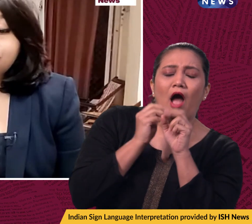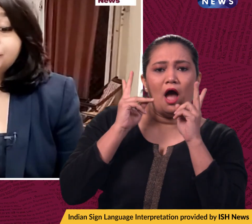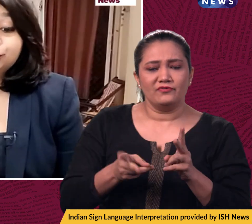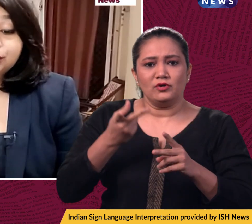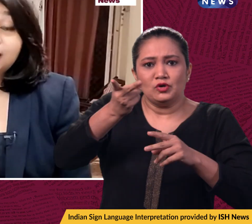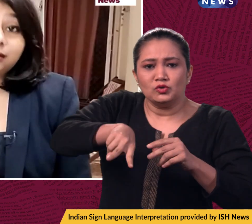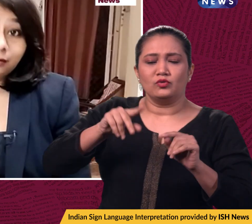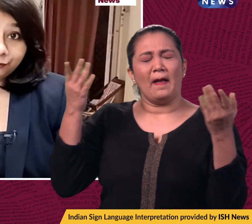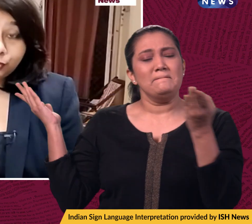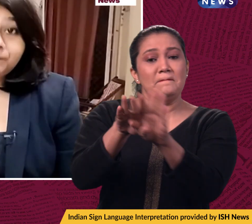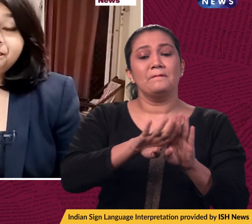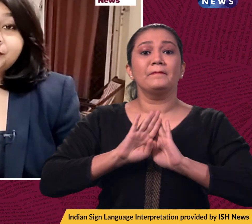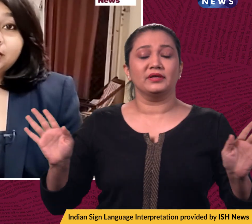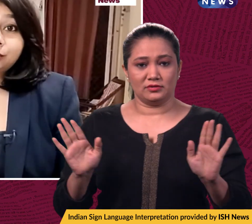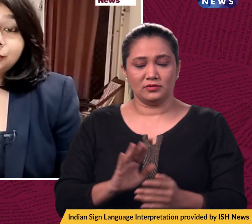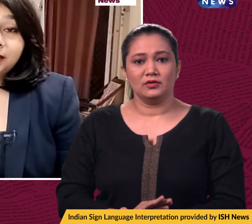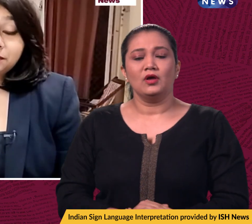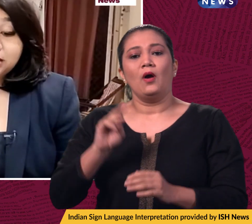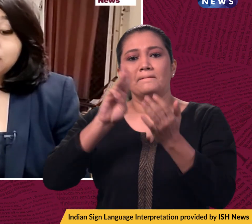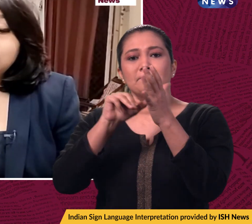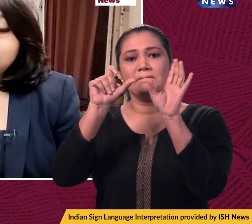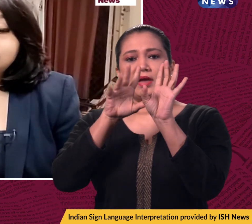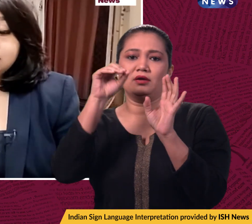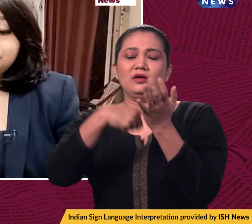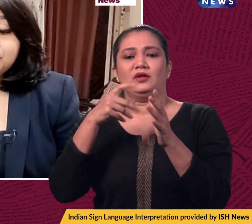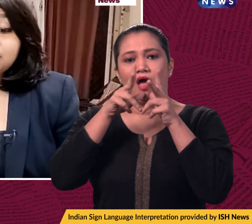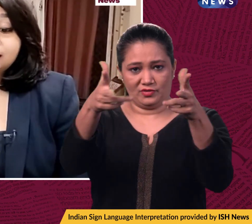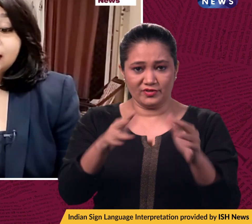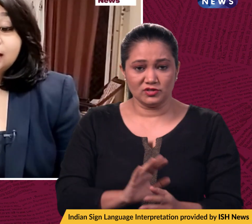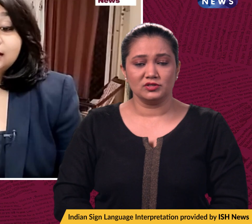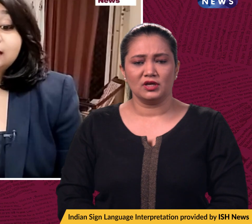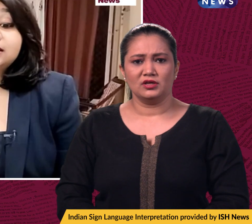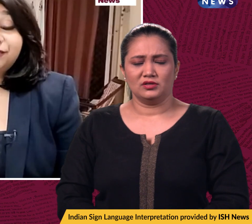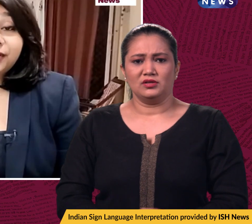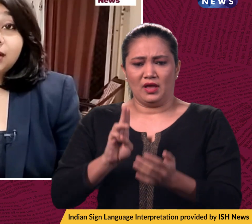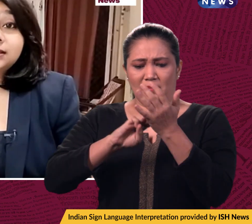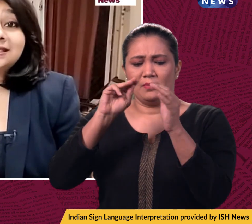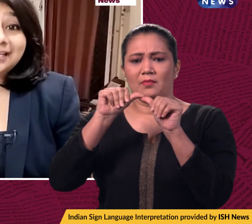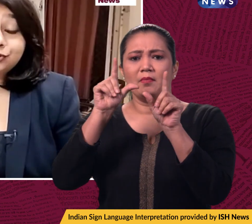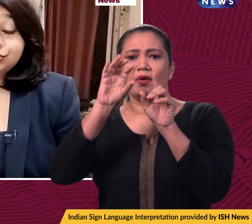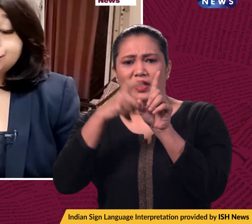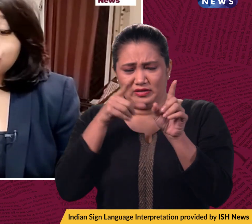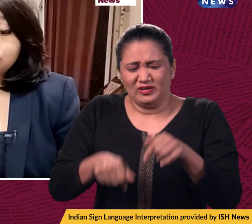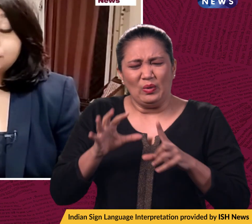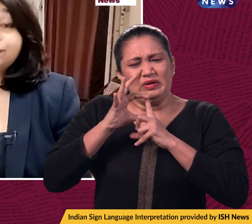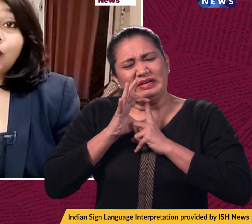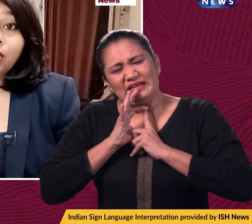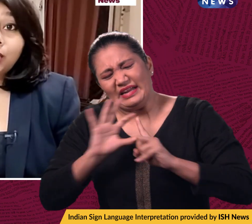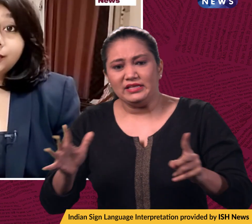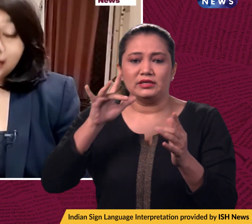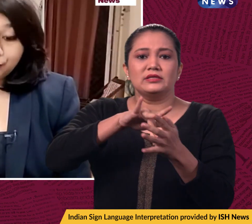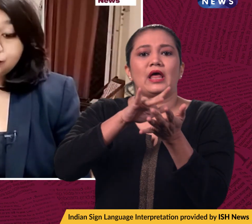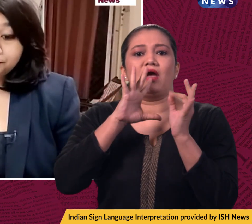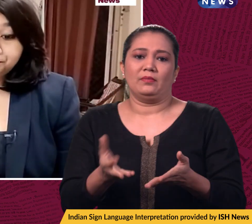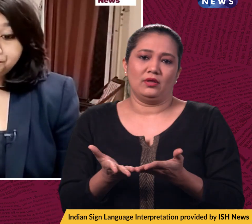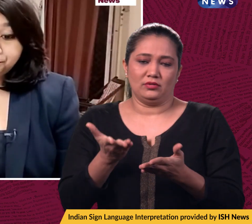part of a 2-day curfew announced by the mayor. The city's mayor has said that it is a difficult and dangerous moment for